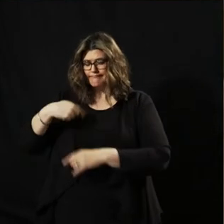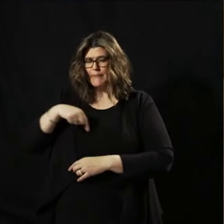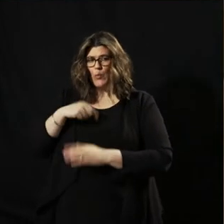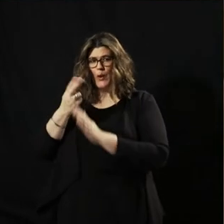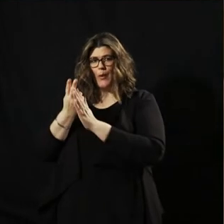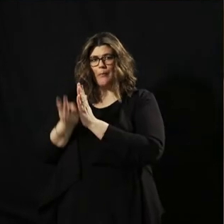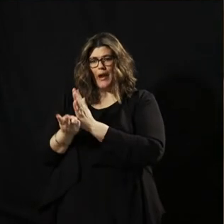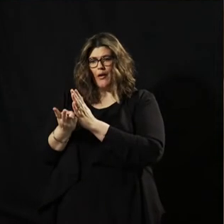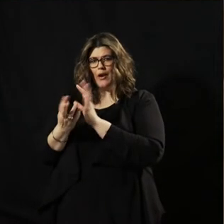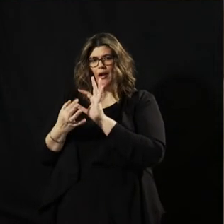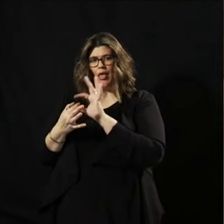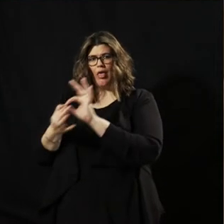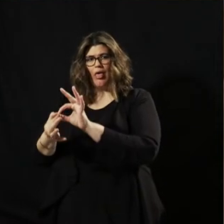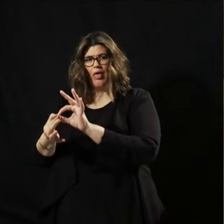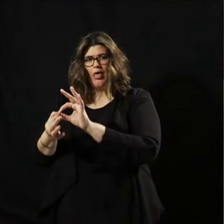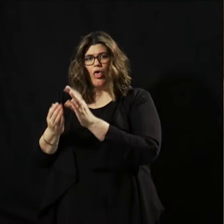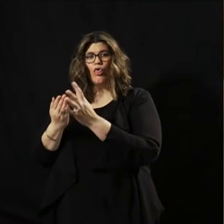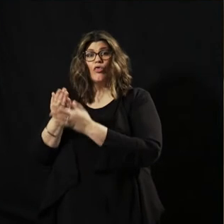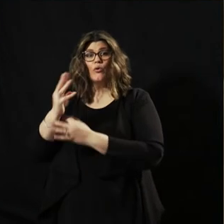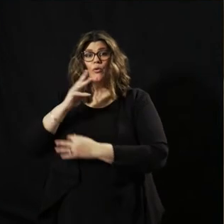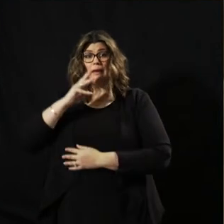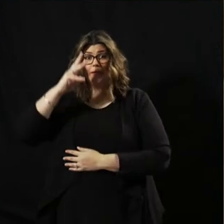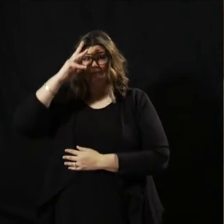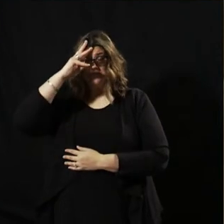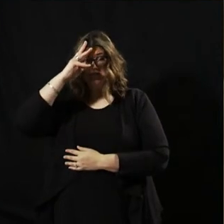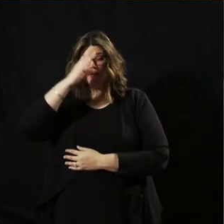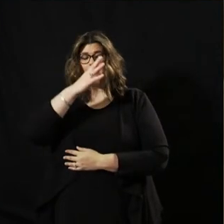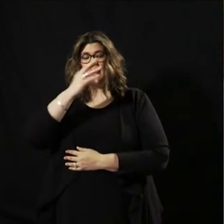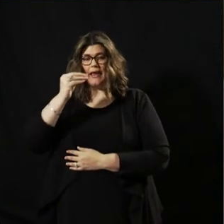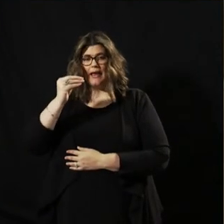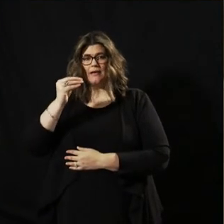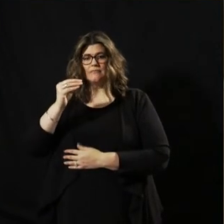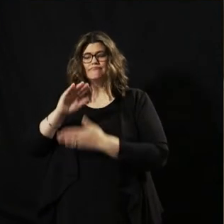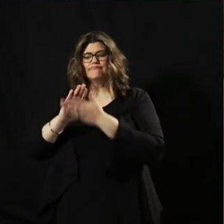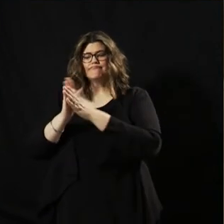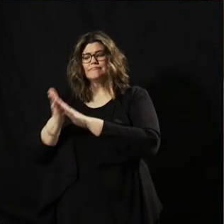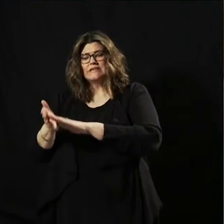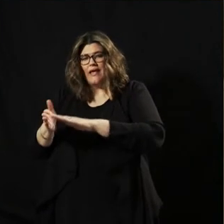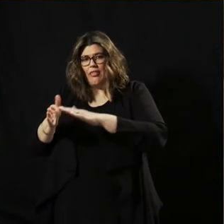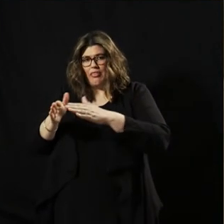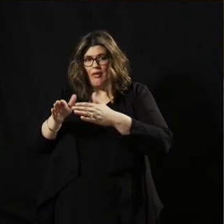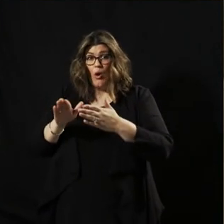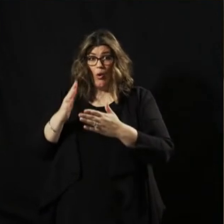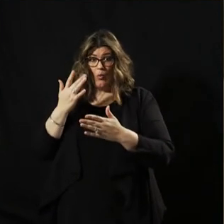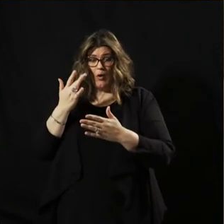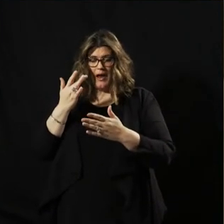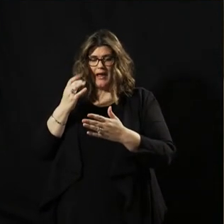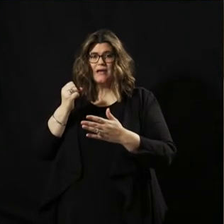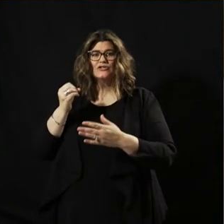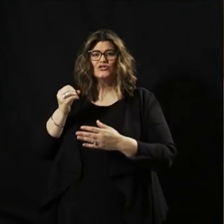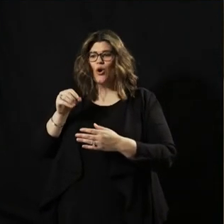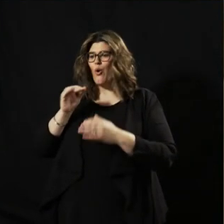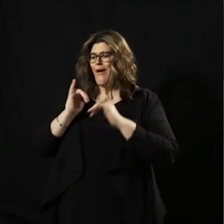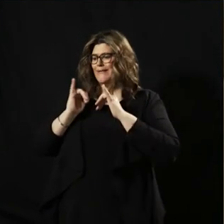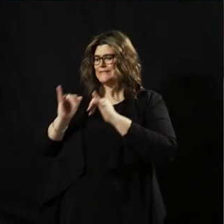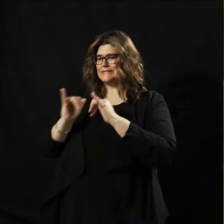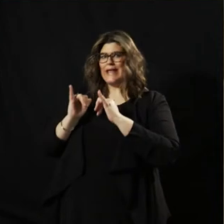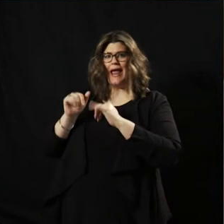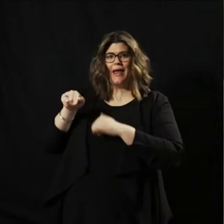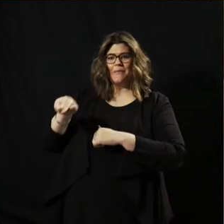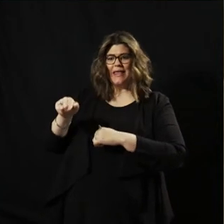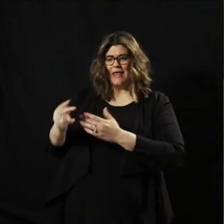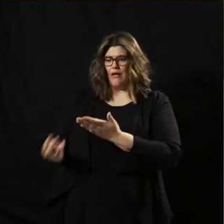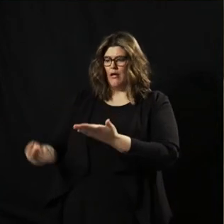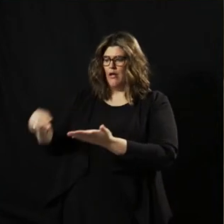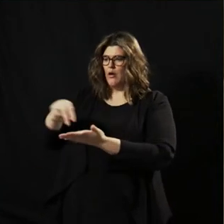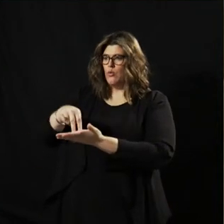with him through baptism into death, so that just as Christ was raised from the